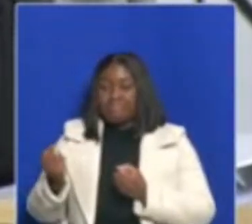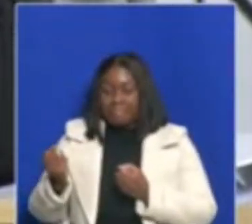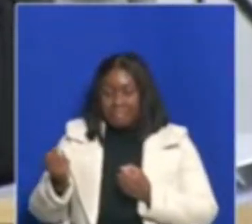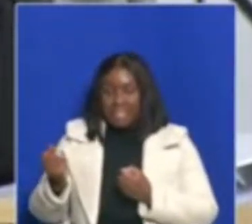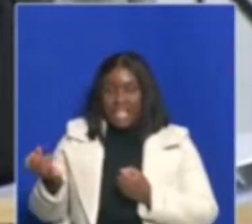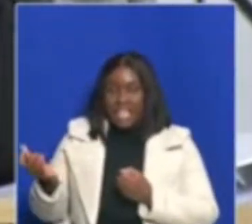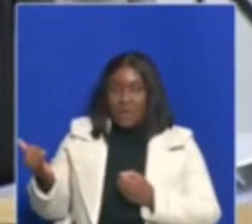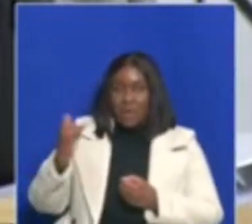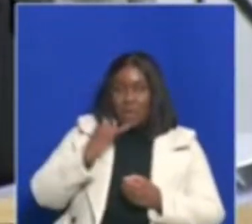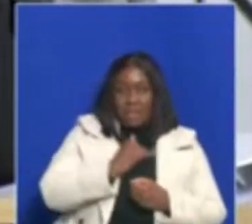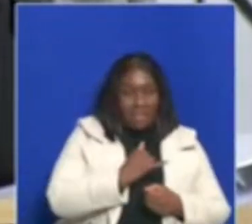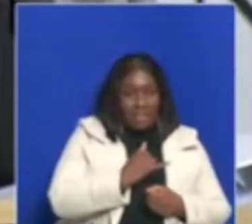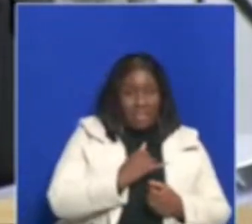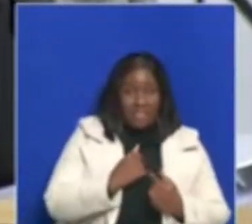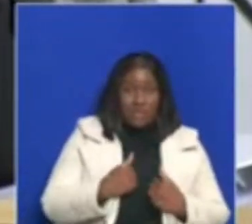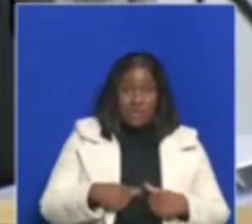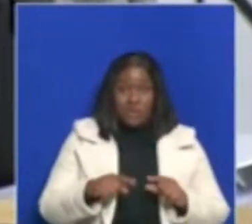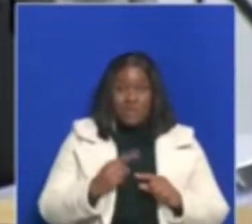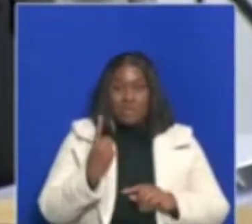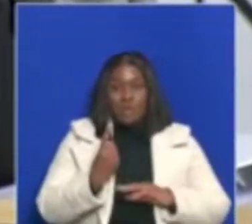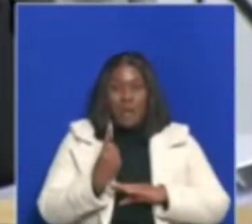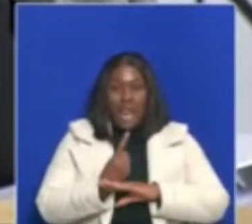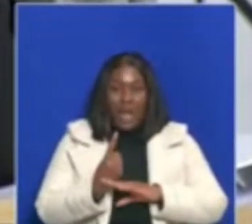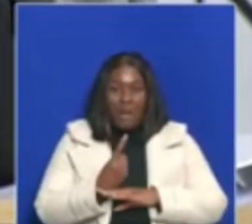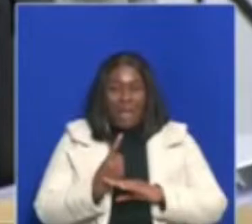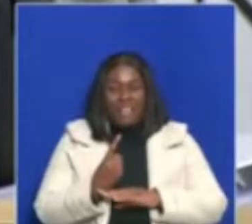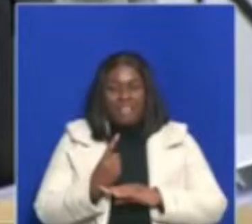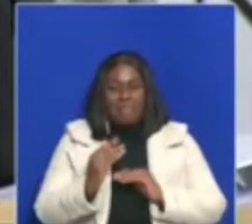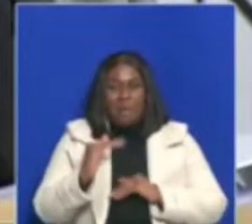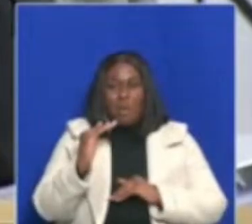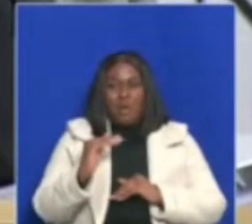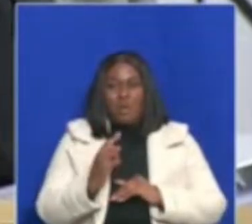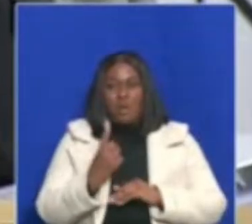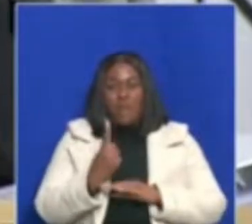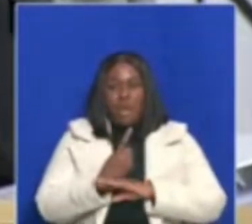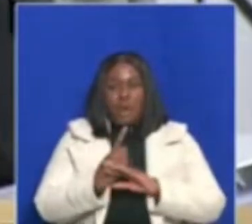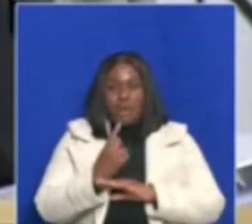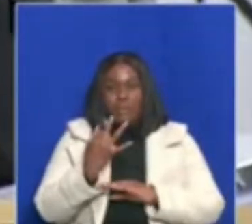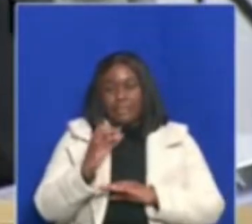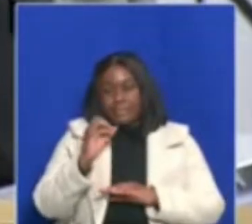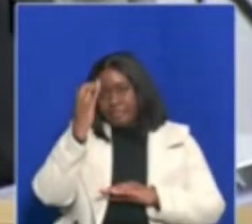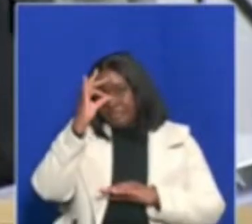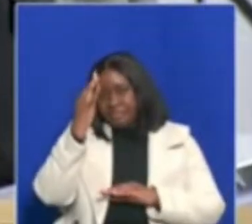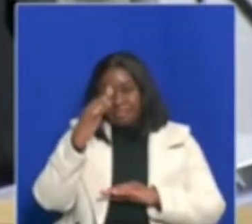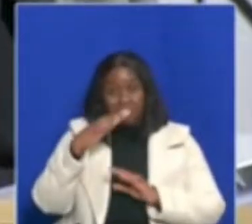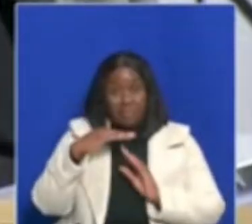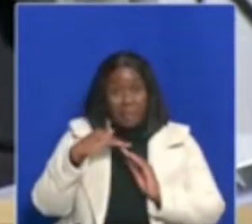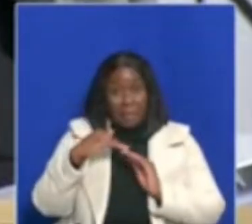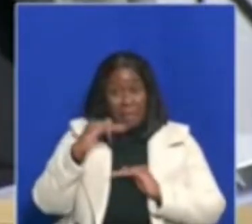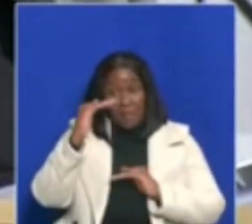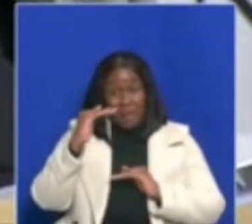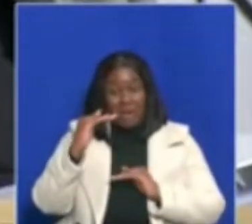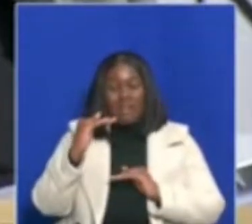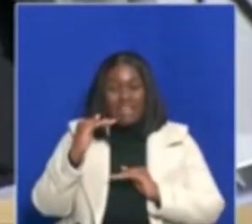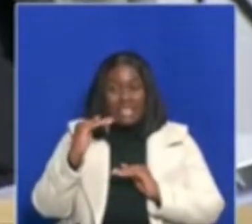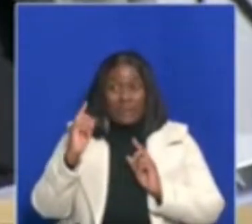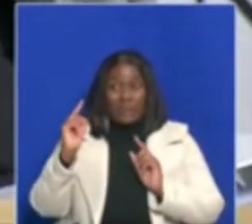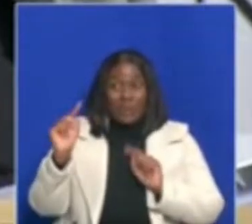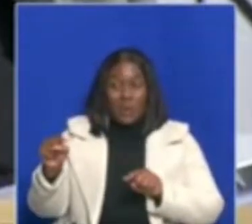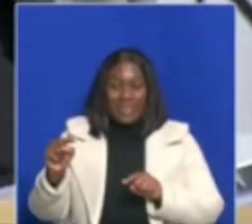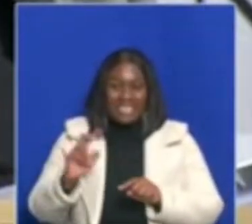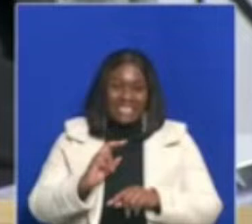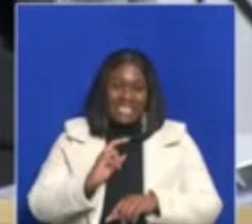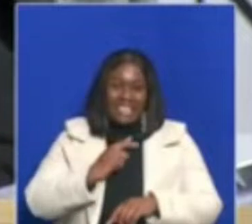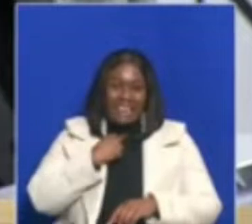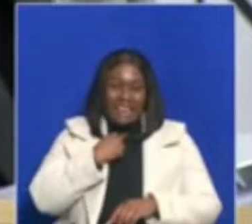more than an hour or more than an hour and a half, it becomes difficult, even for the police to be on the